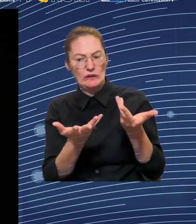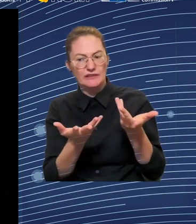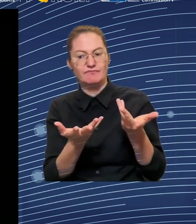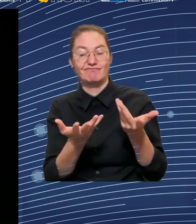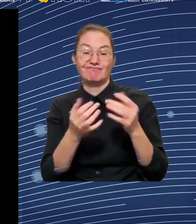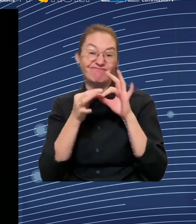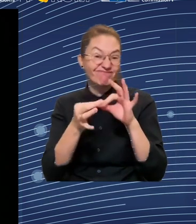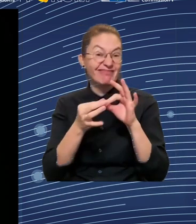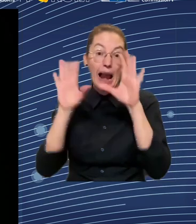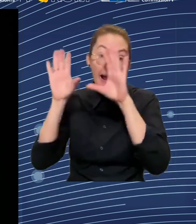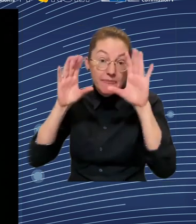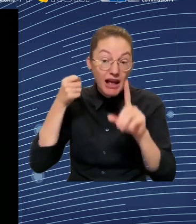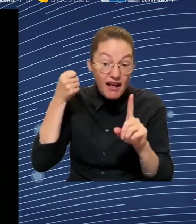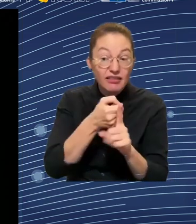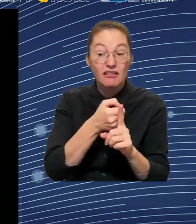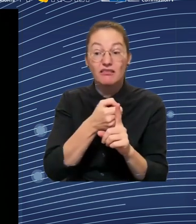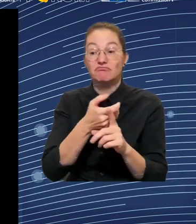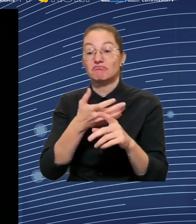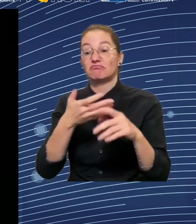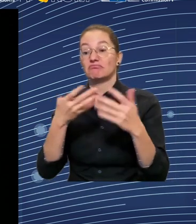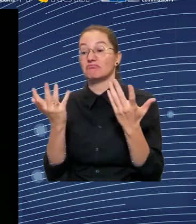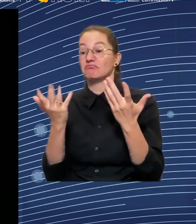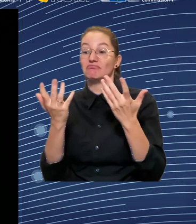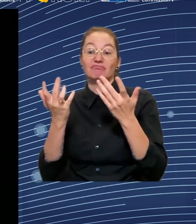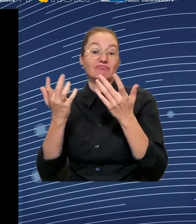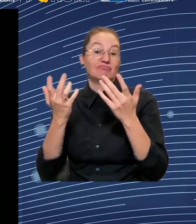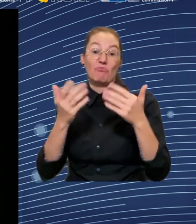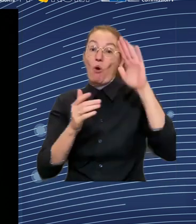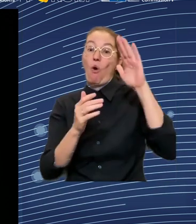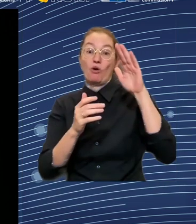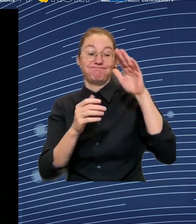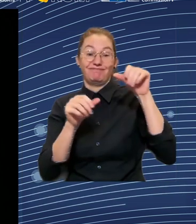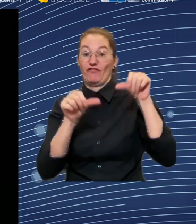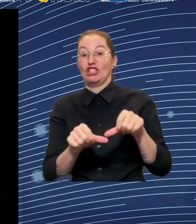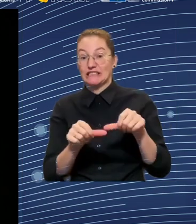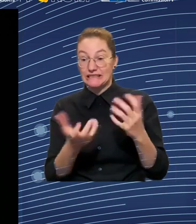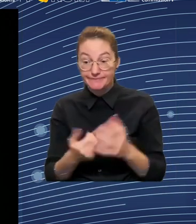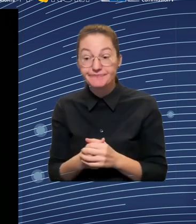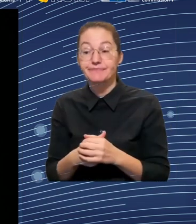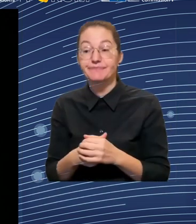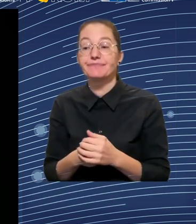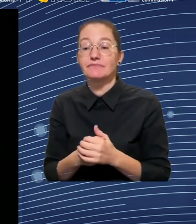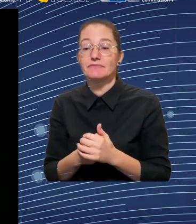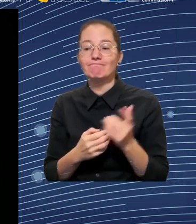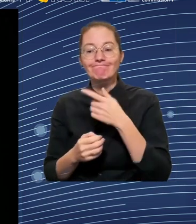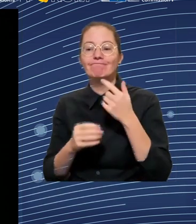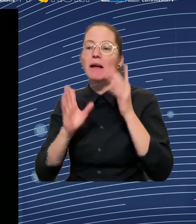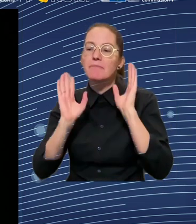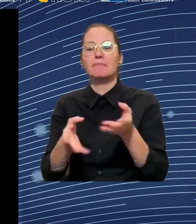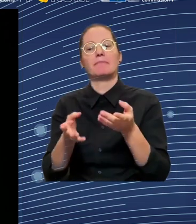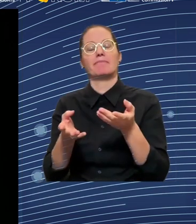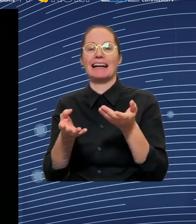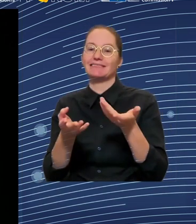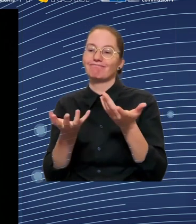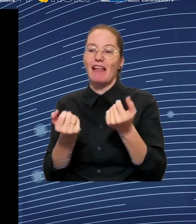touching gender segregation in education. Because indeed it goes hand in hand, it's essentially different sides of the same